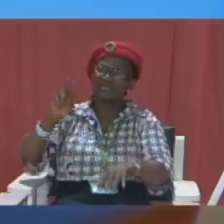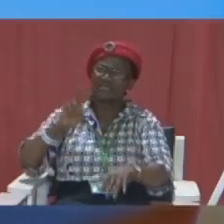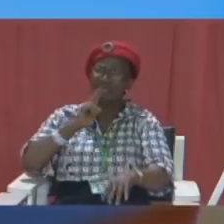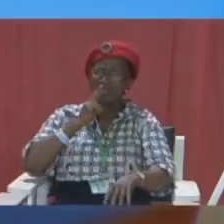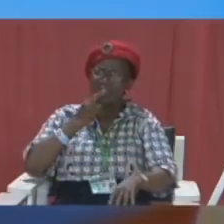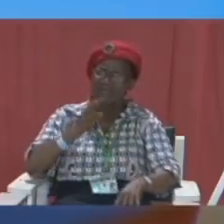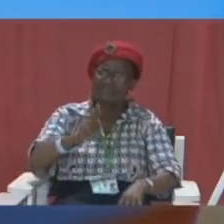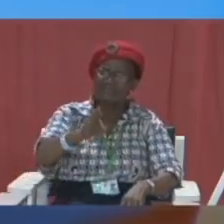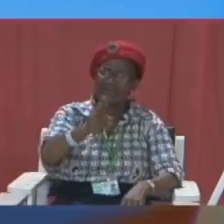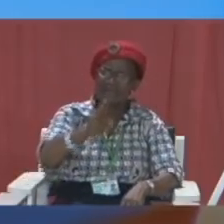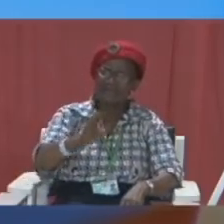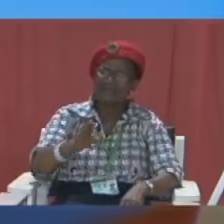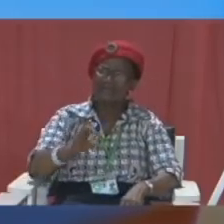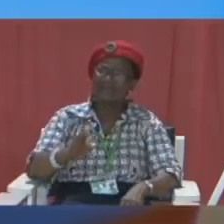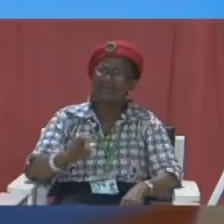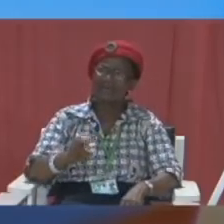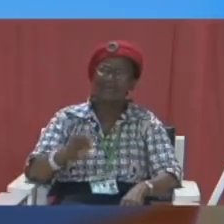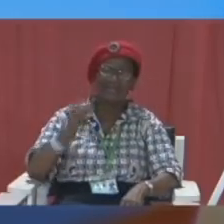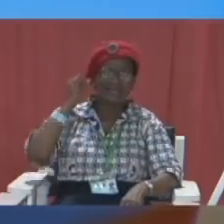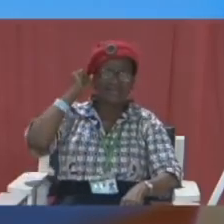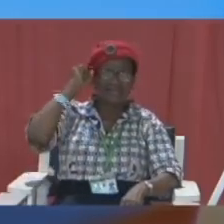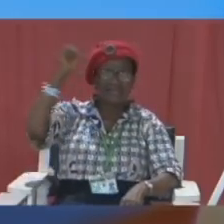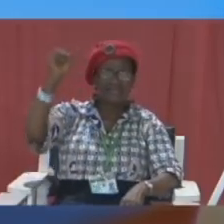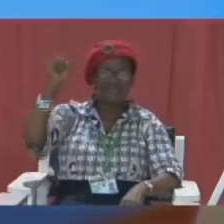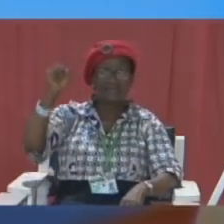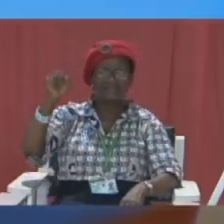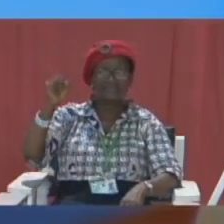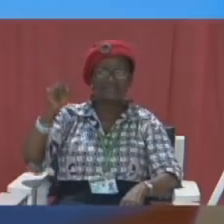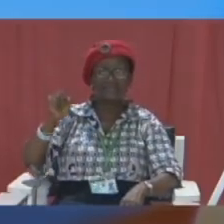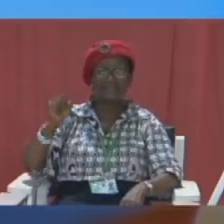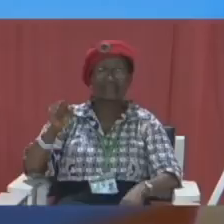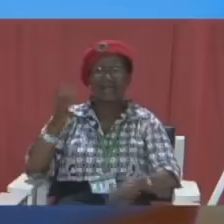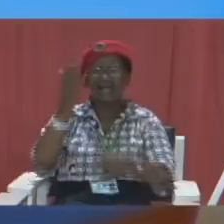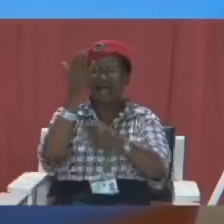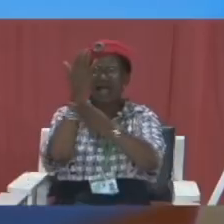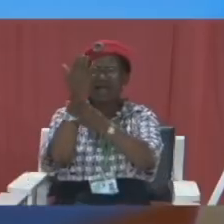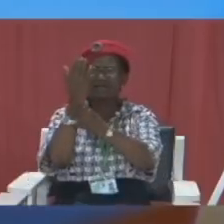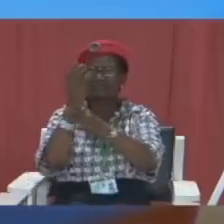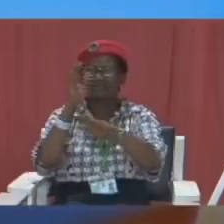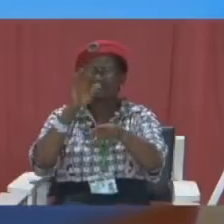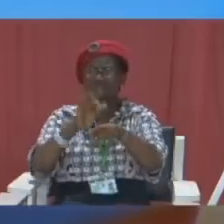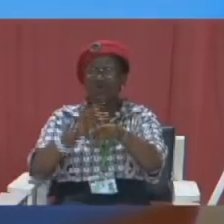His hand touched the floor.